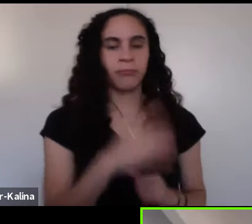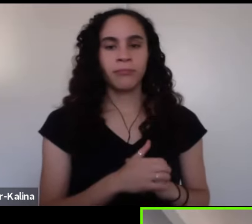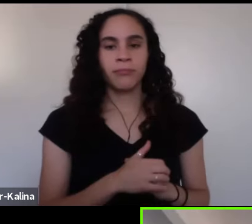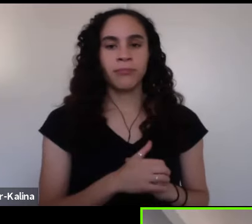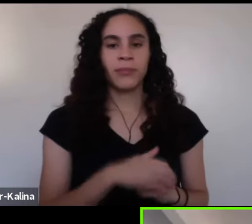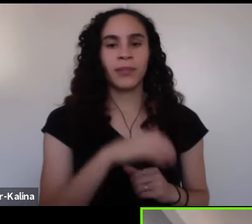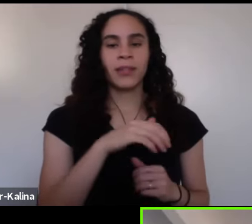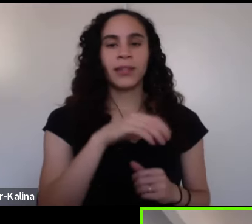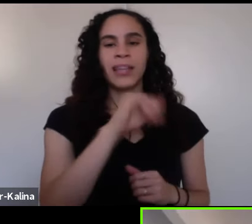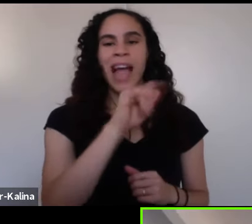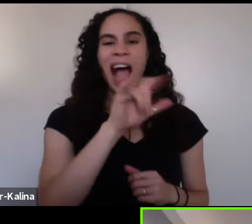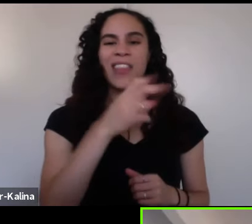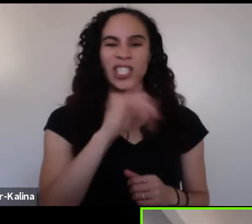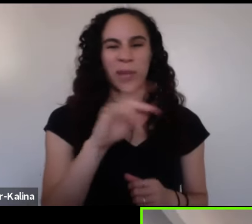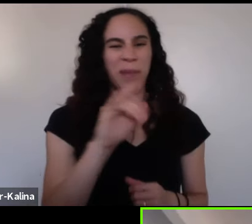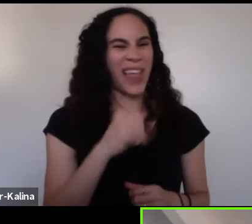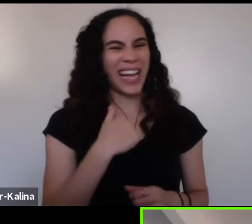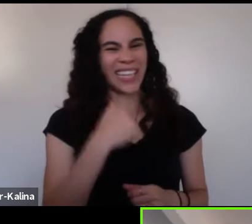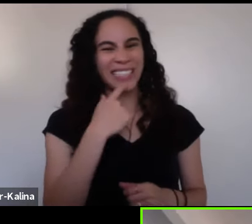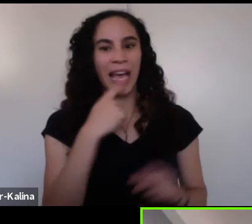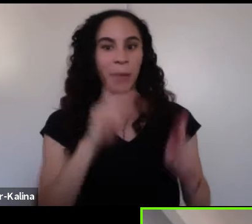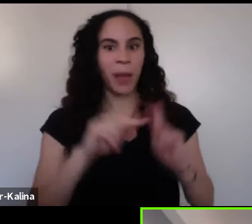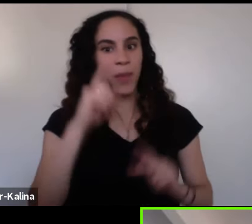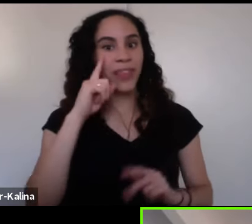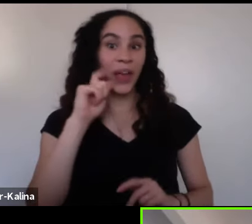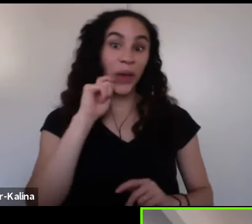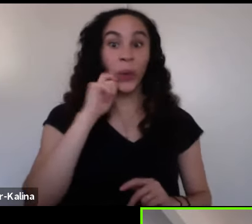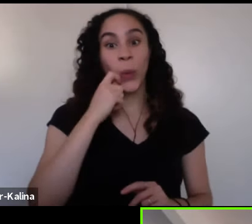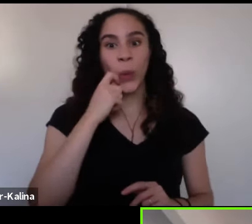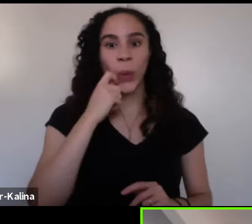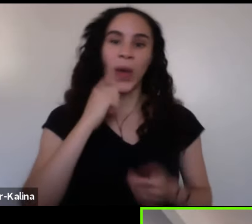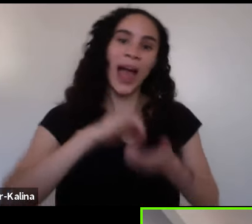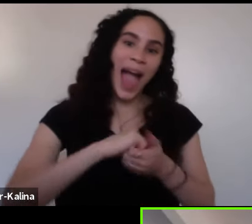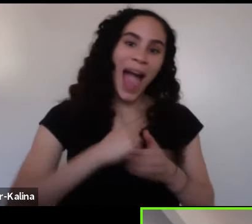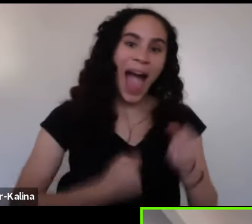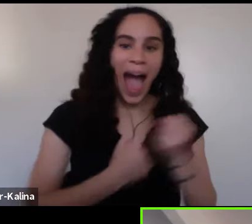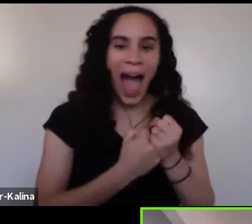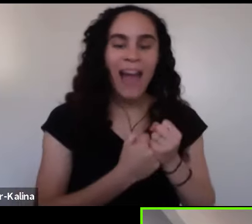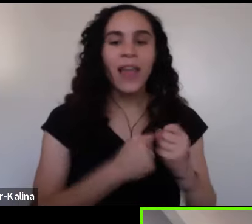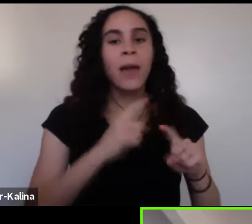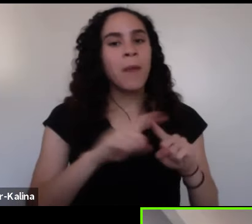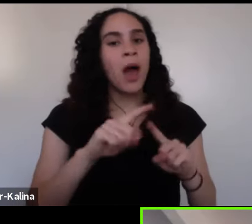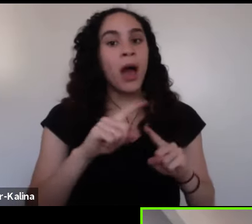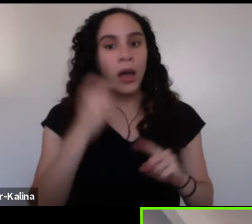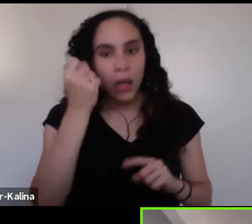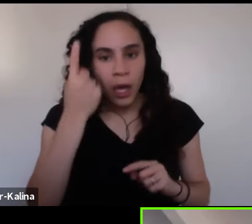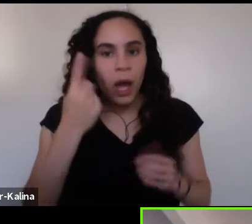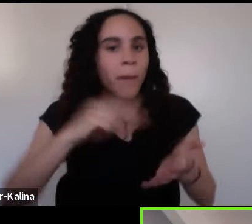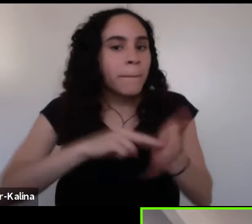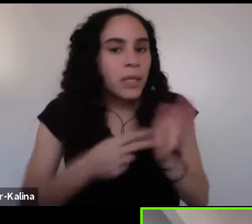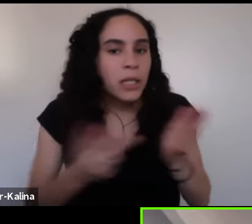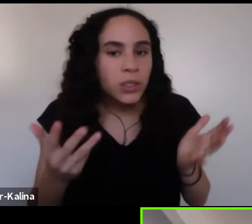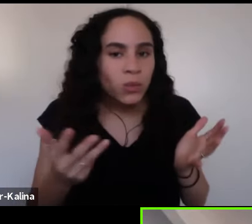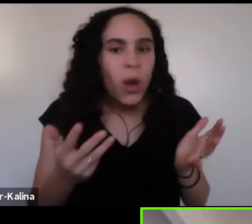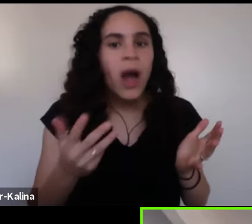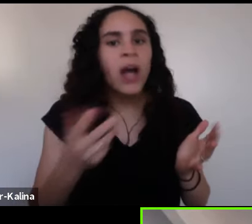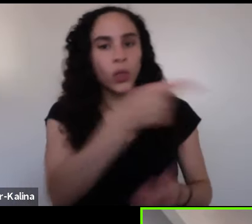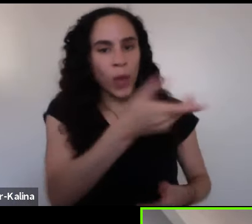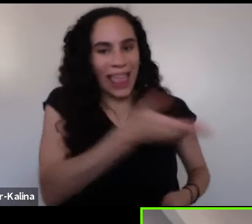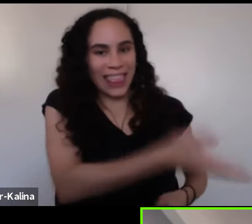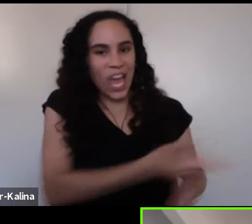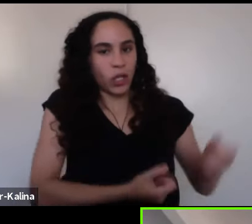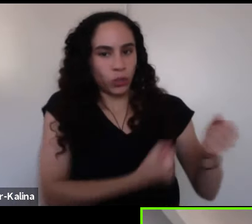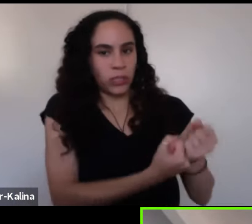ally. But I think that people really need to understand what allyship means. It means that you're there to support, not take over. My